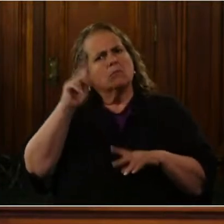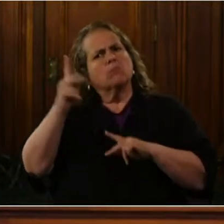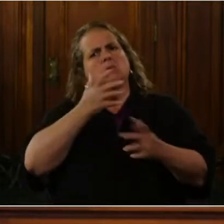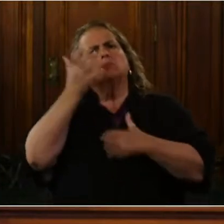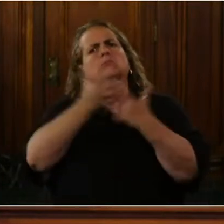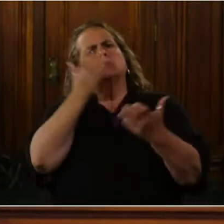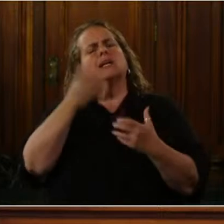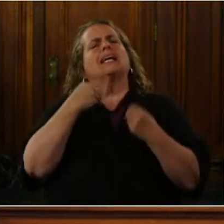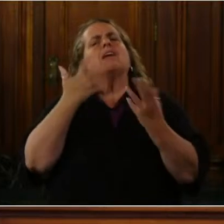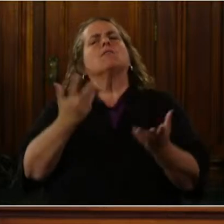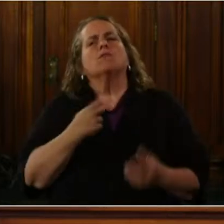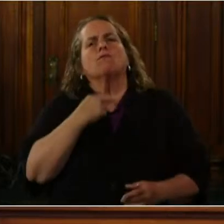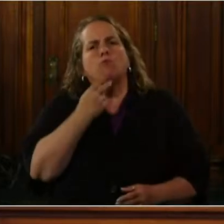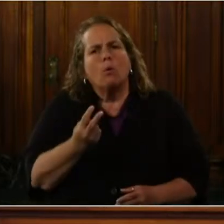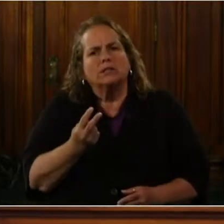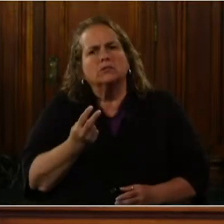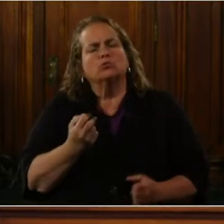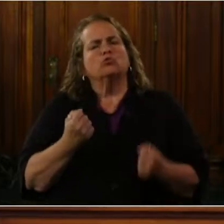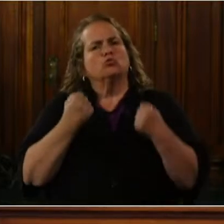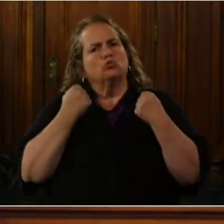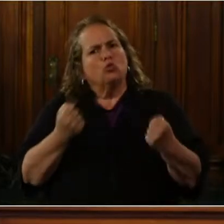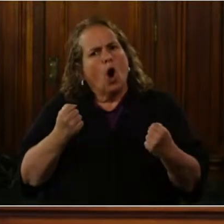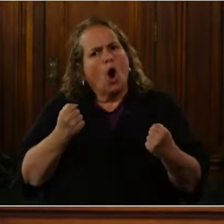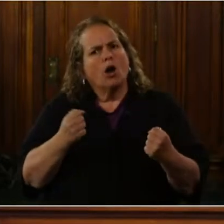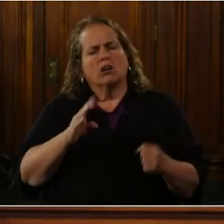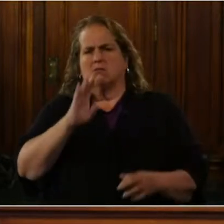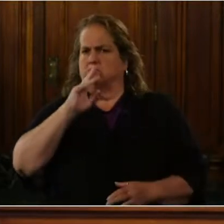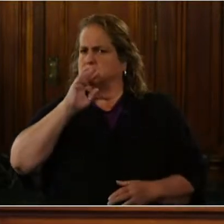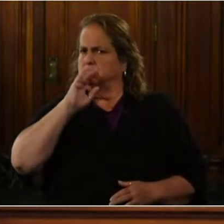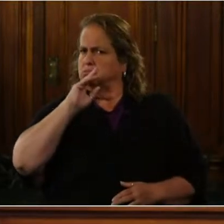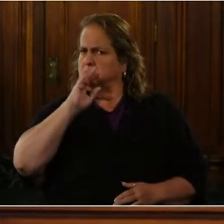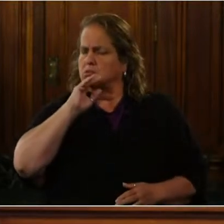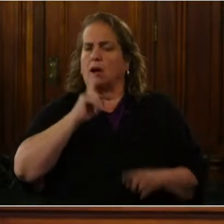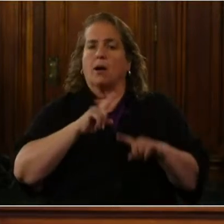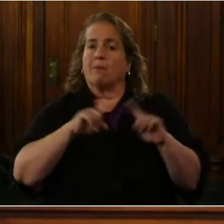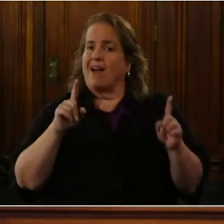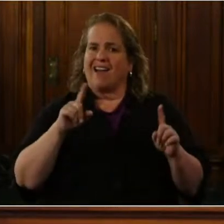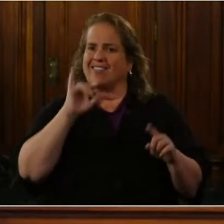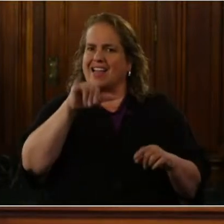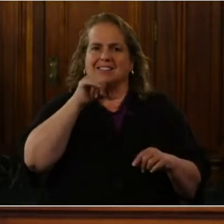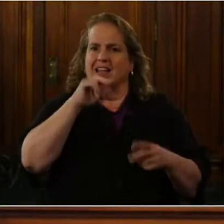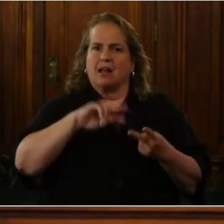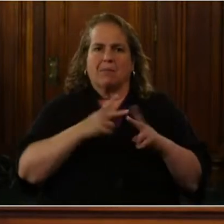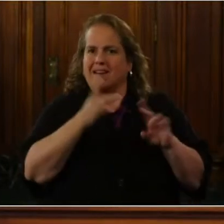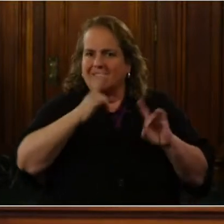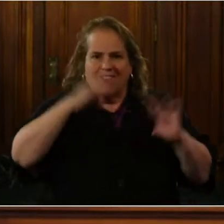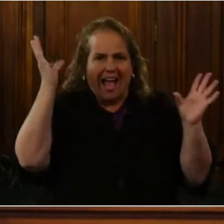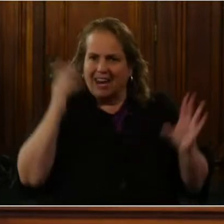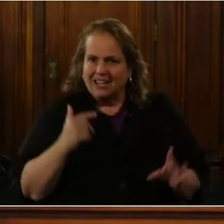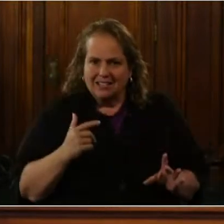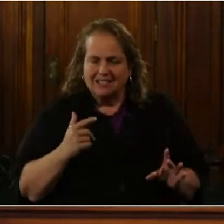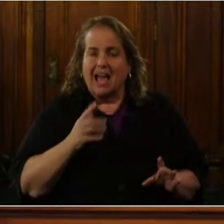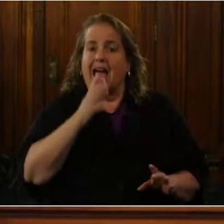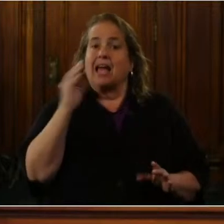voice and people giving voice strongly. And right now, you know, I believe that